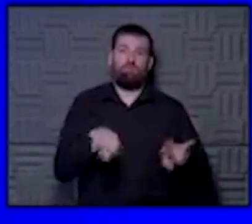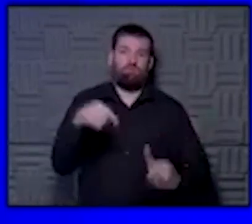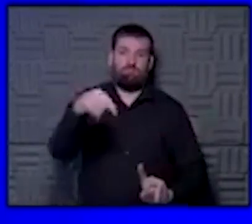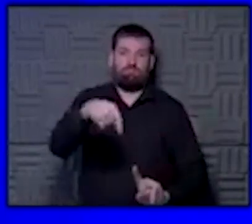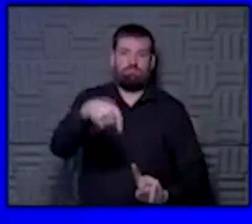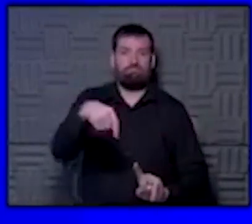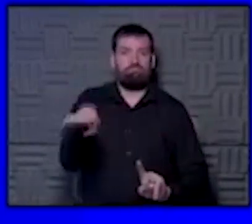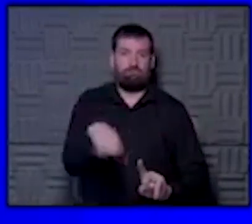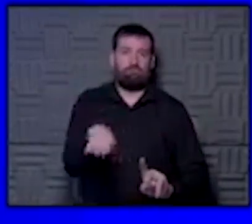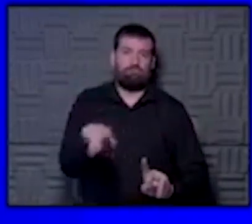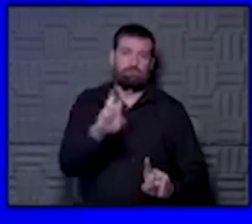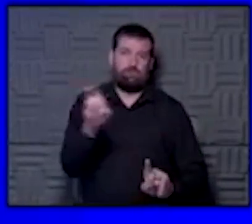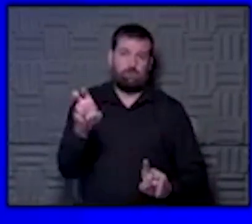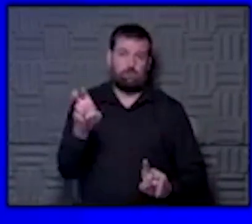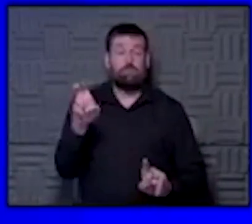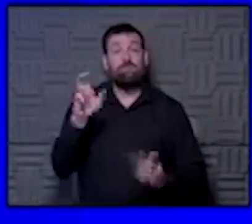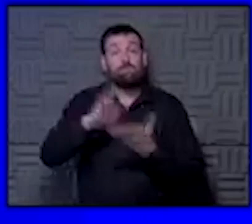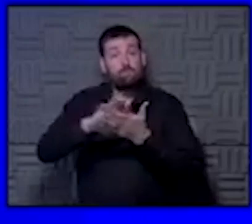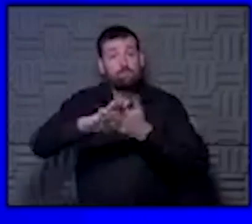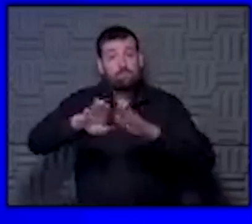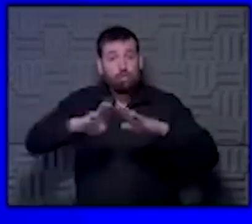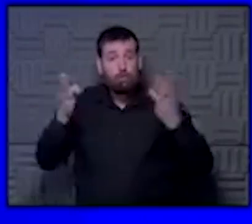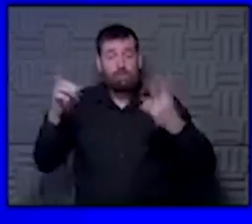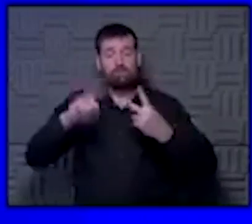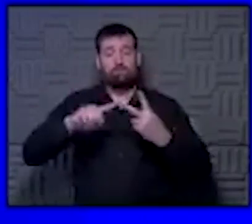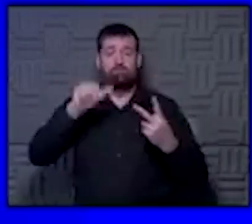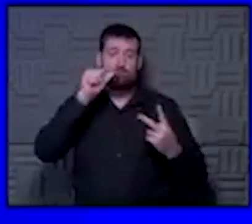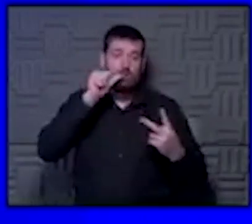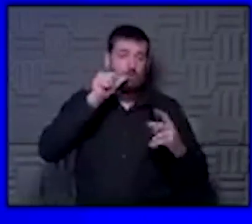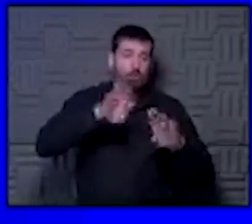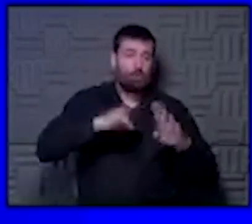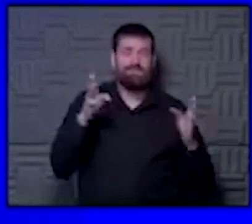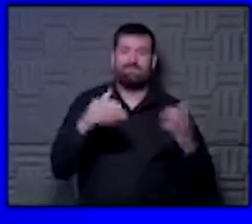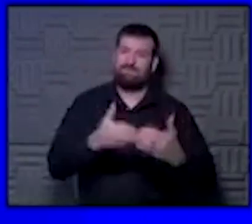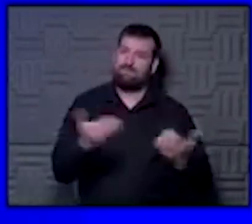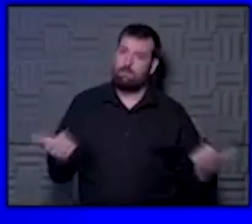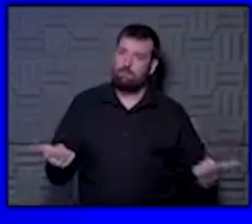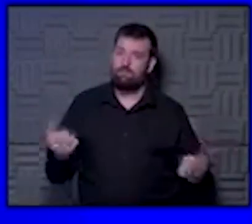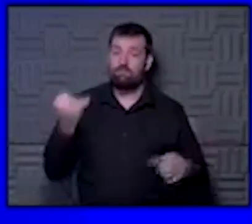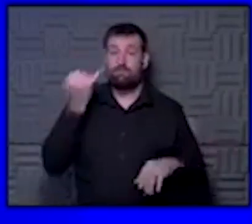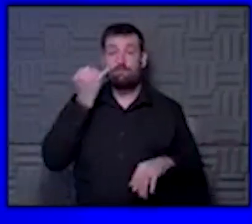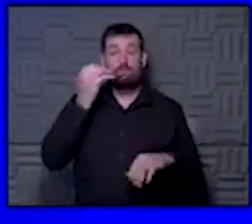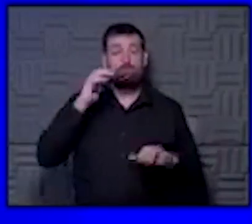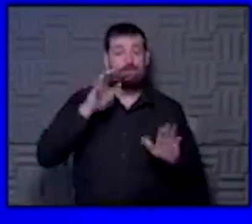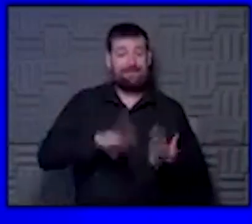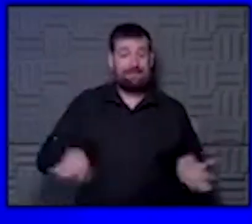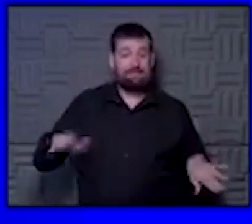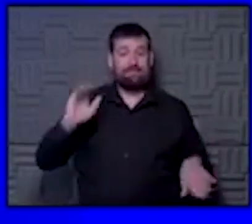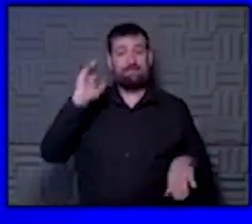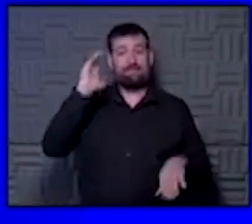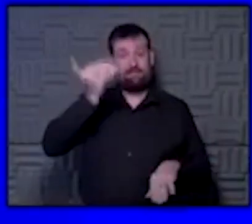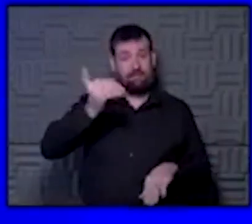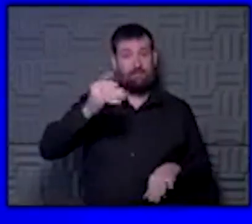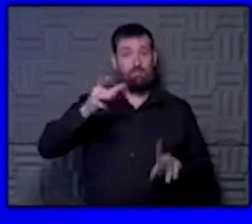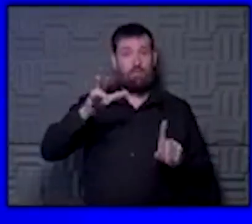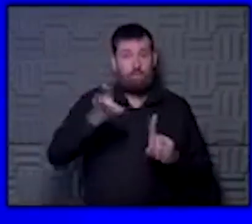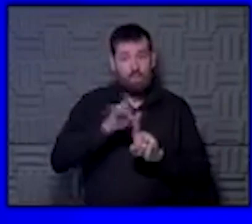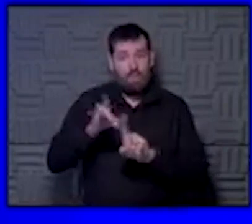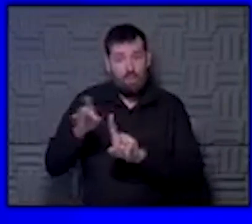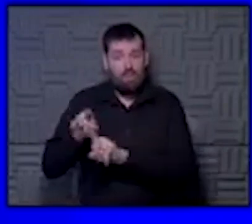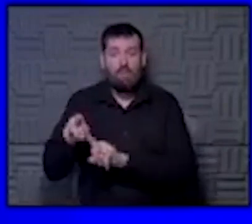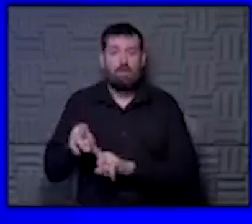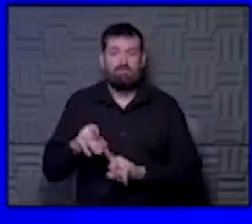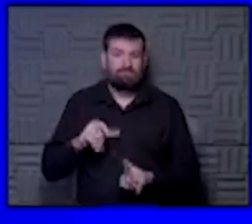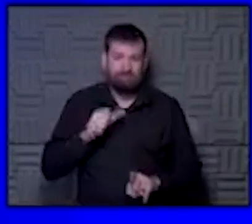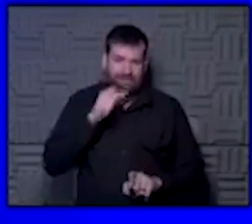that's what it is. So I think schools open and bars open are different things. If the children seem to be getting it, they seem to be getting it outside